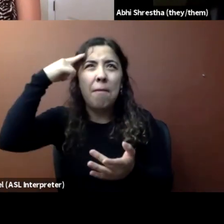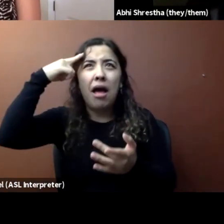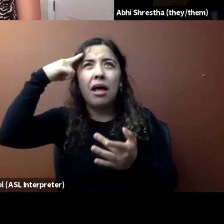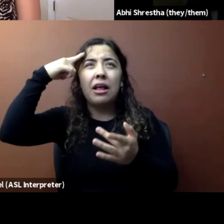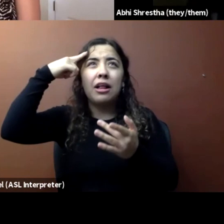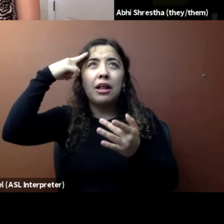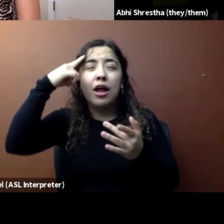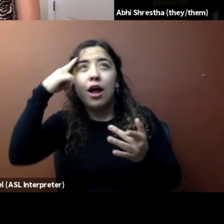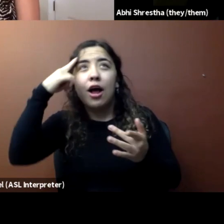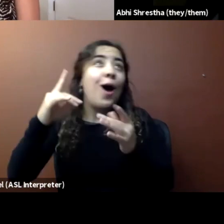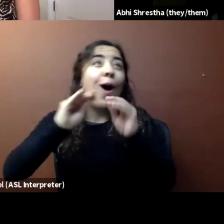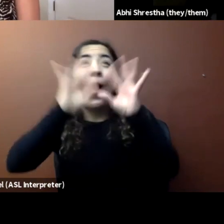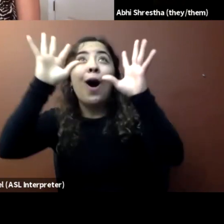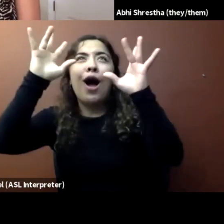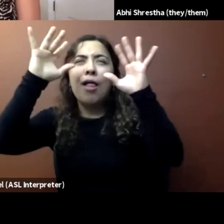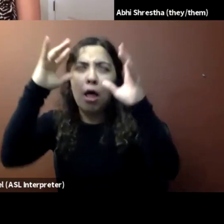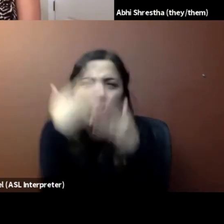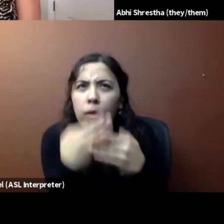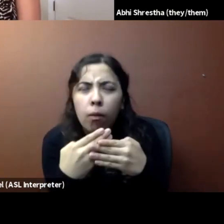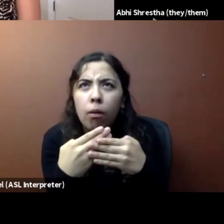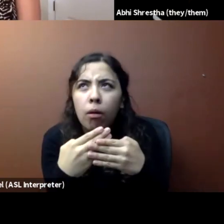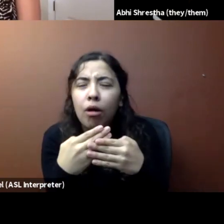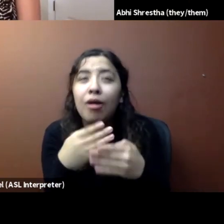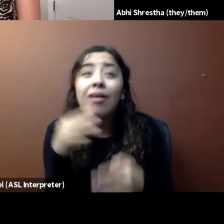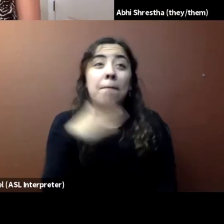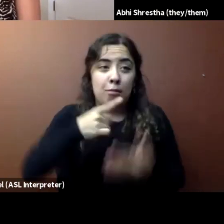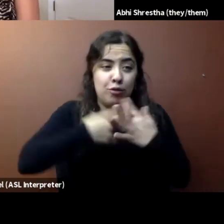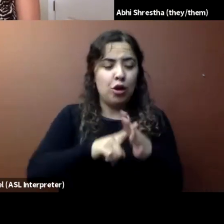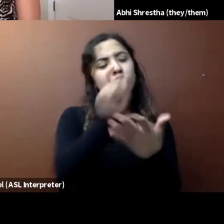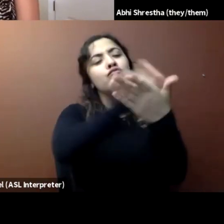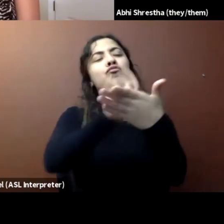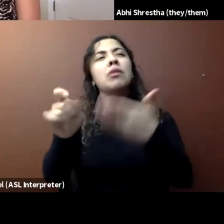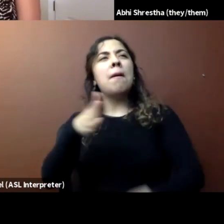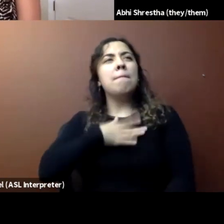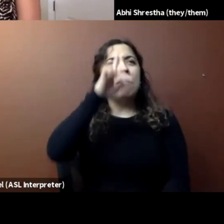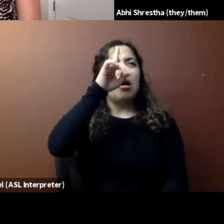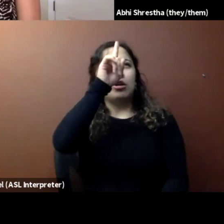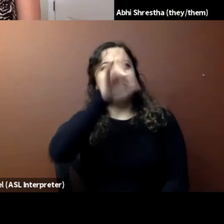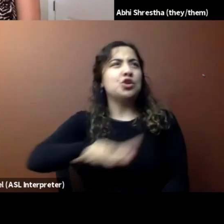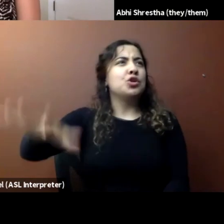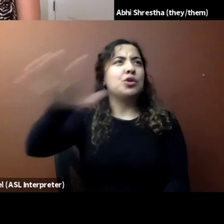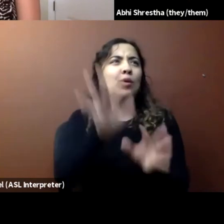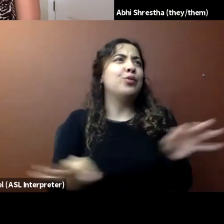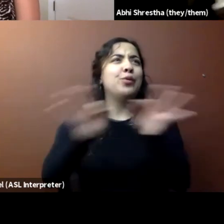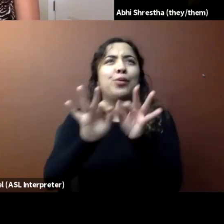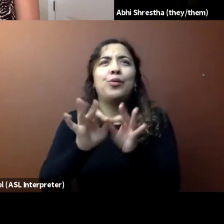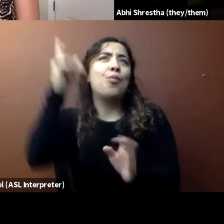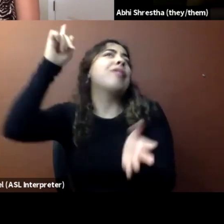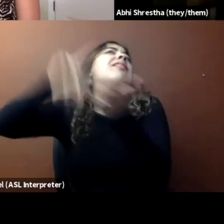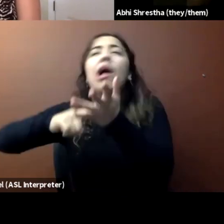a shadow is worth 1,000 words. And I was like, shadow, fear, like whatever. And I'm